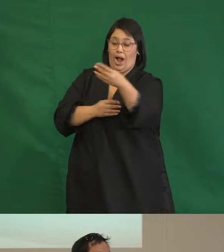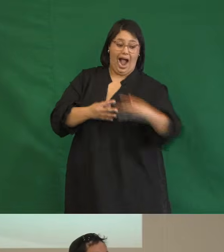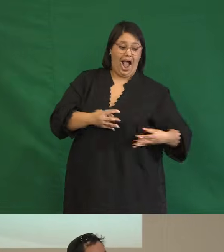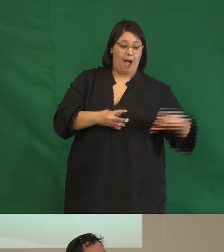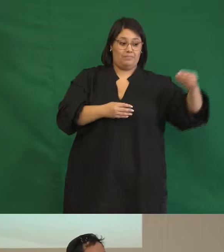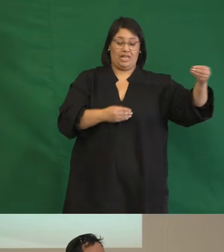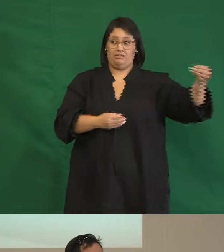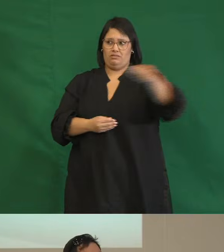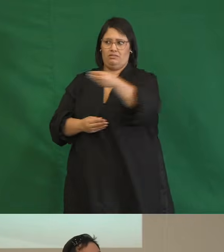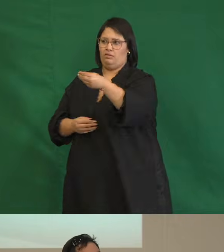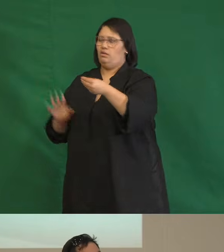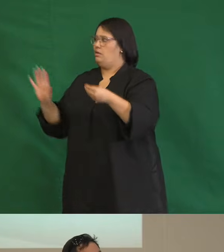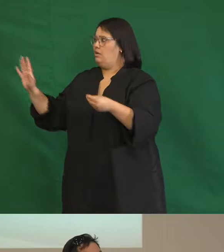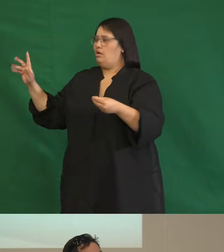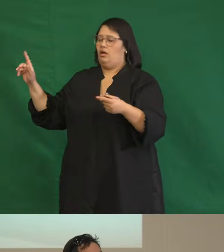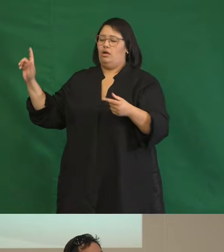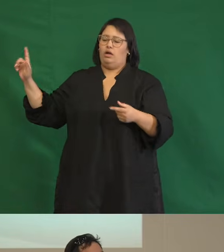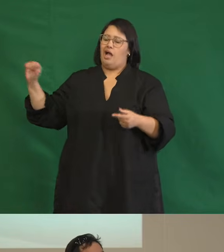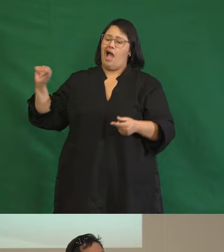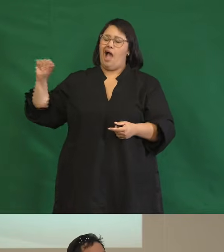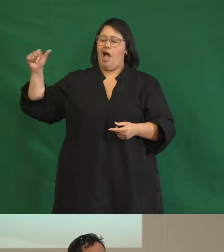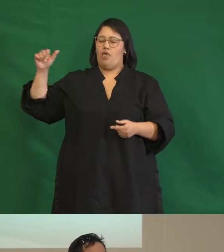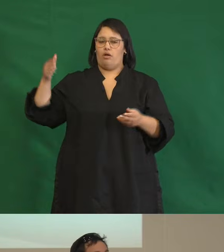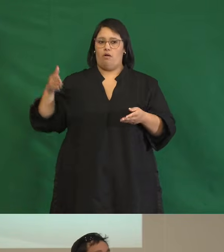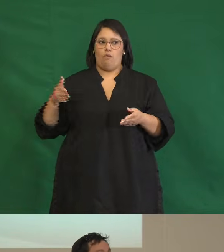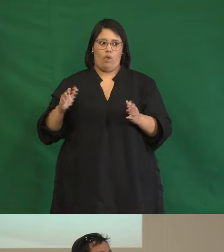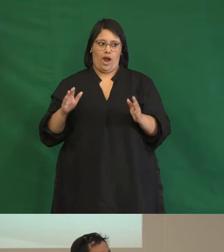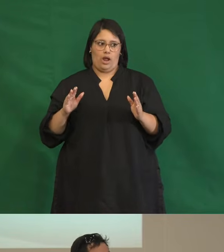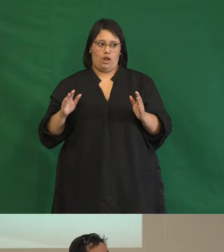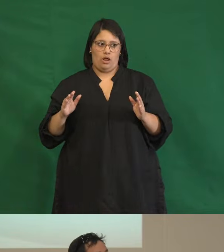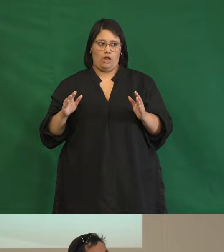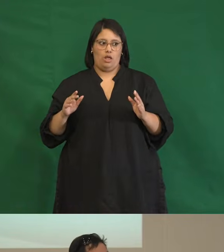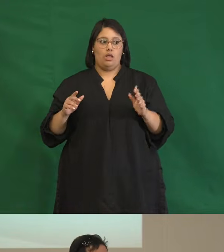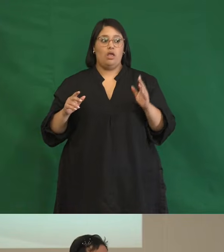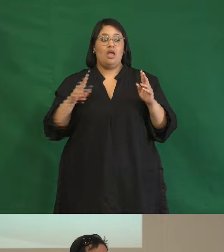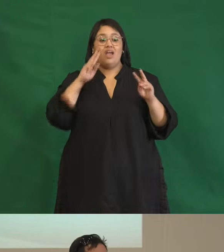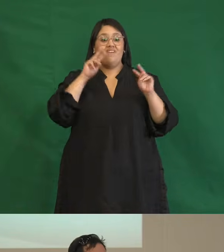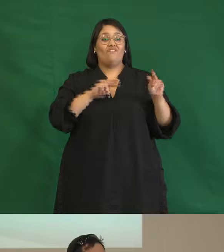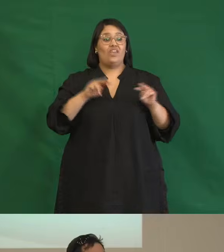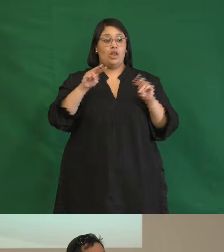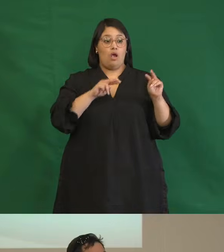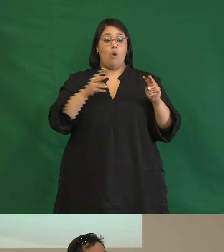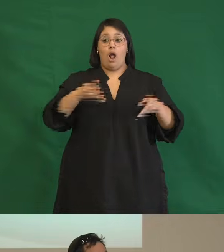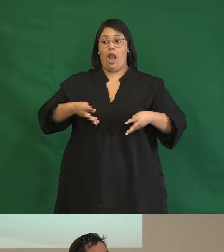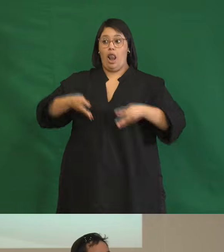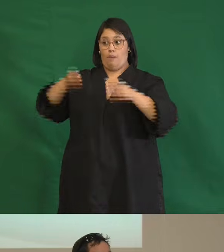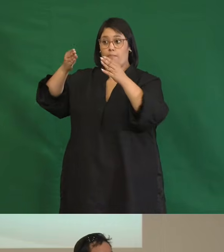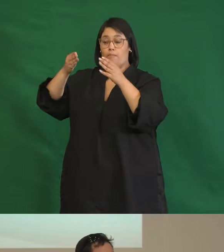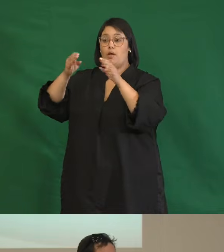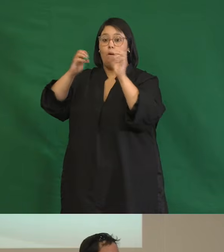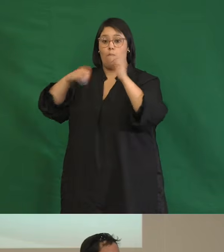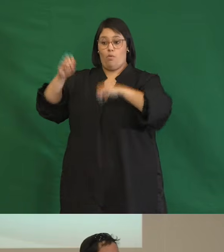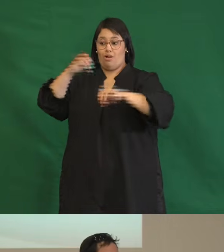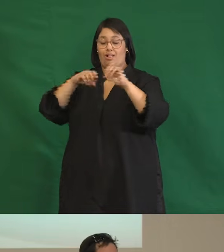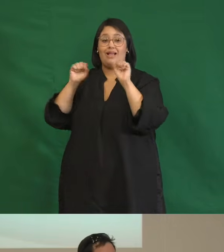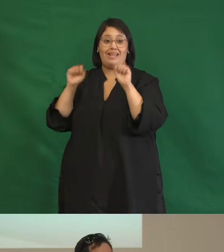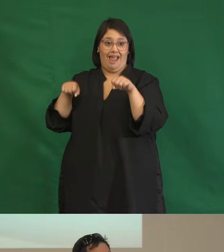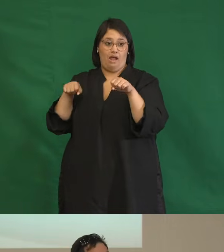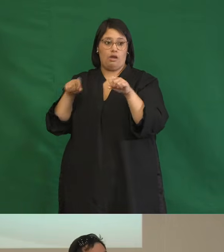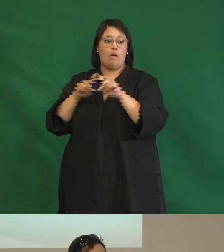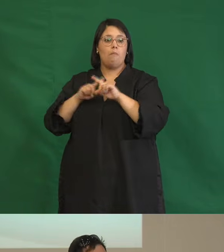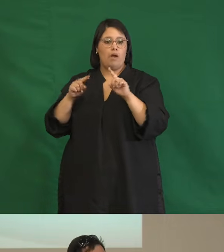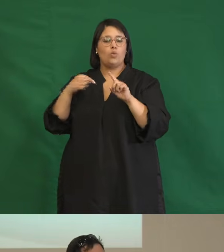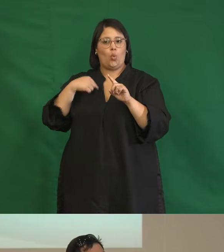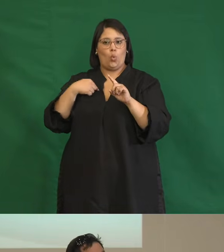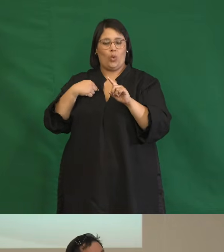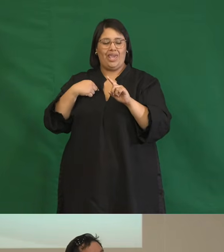It's maybe another way to put it. So you can put the videos directly into Moodle. Okay. The only difference is we put it